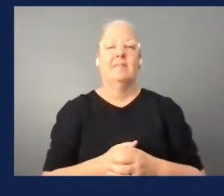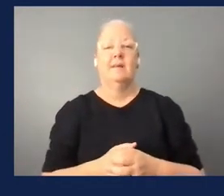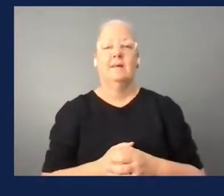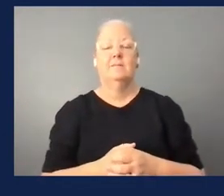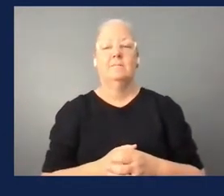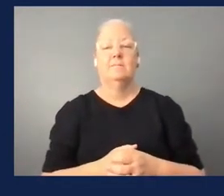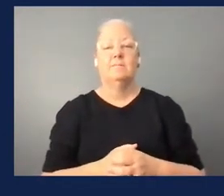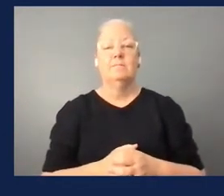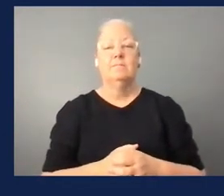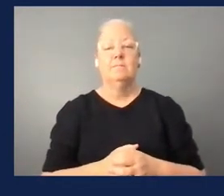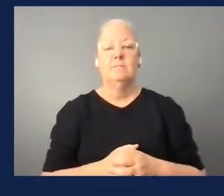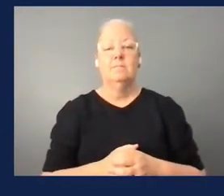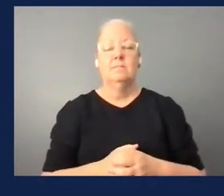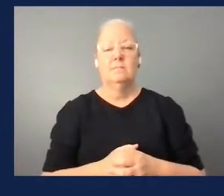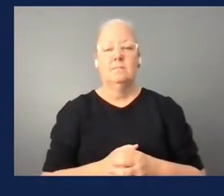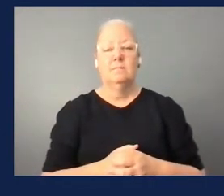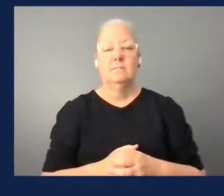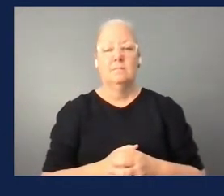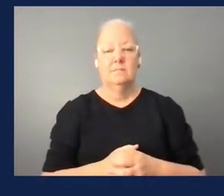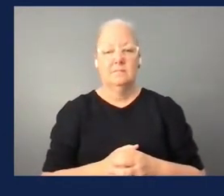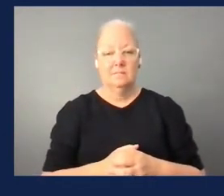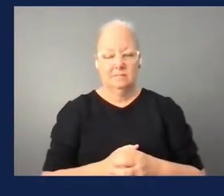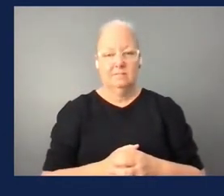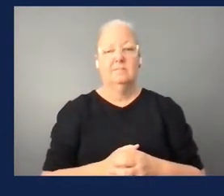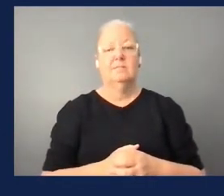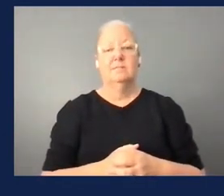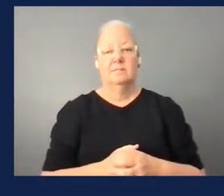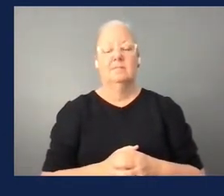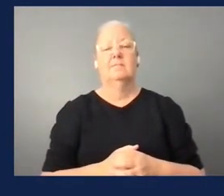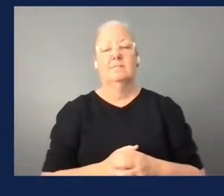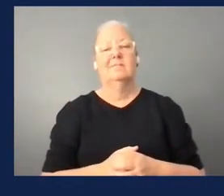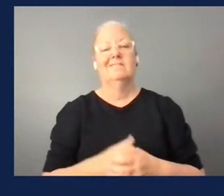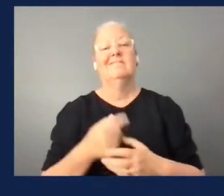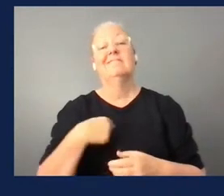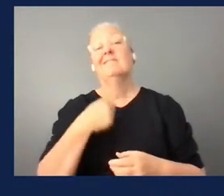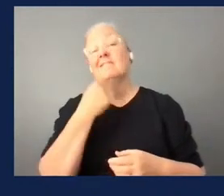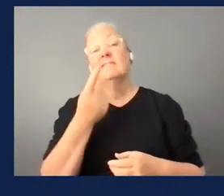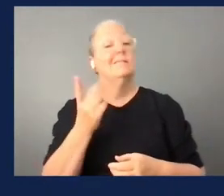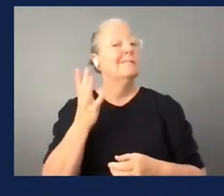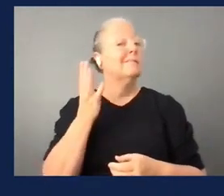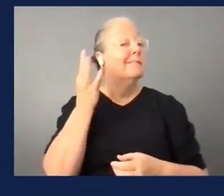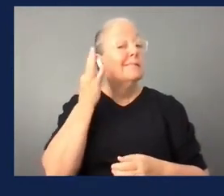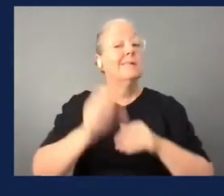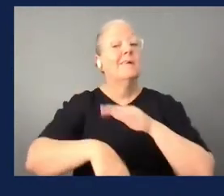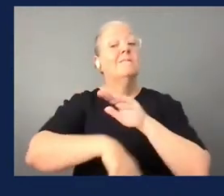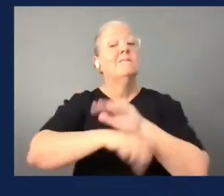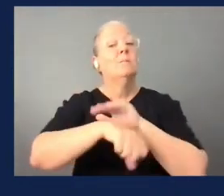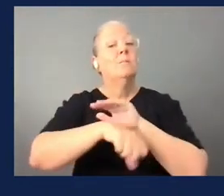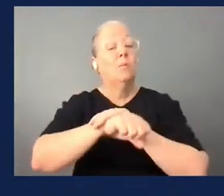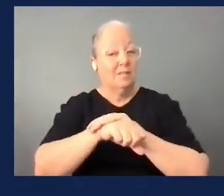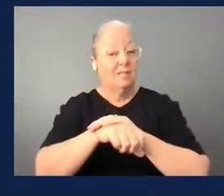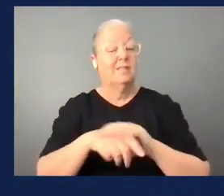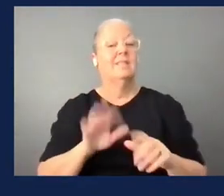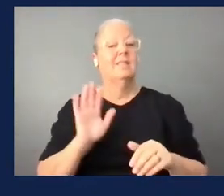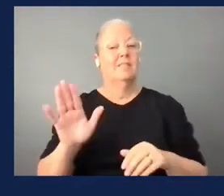My adventures with the national team in women's football. I visited 12 games so far,